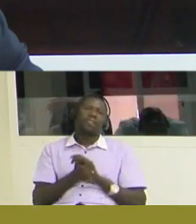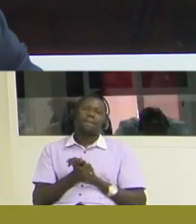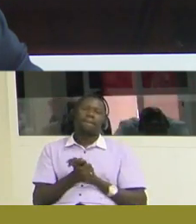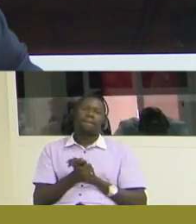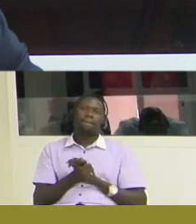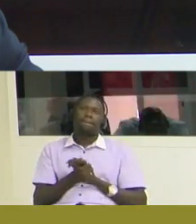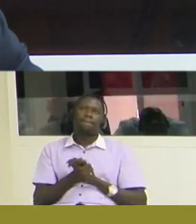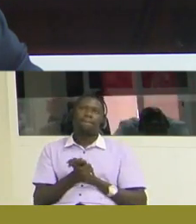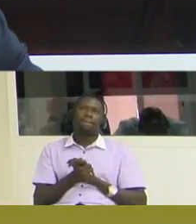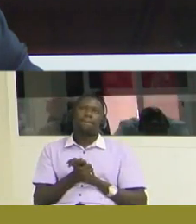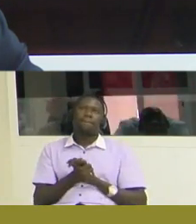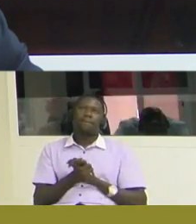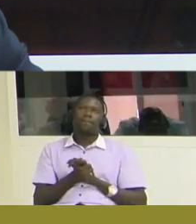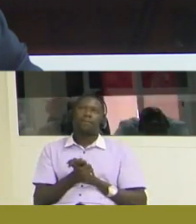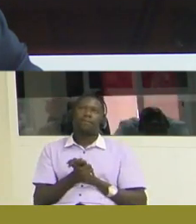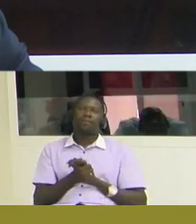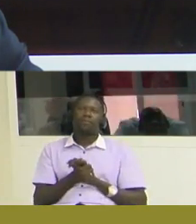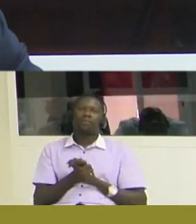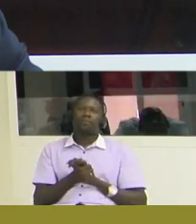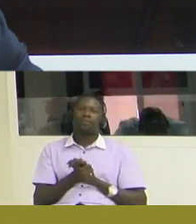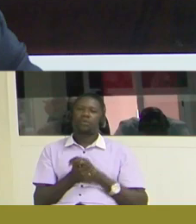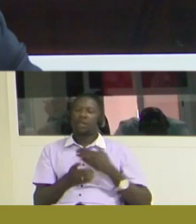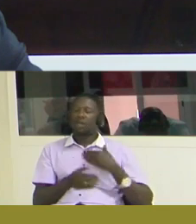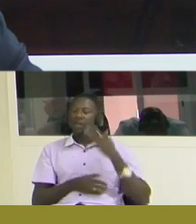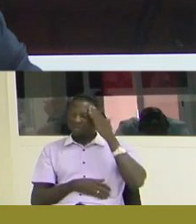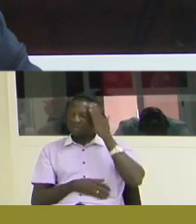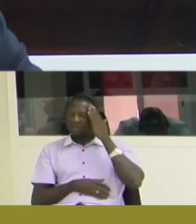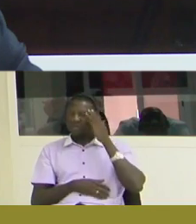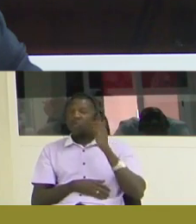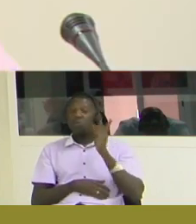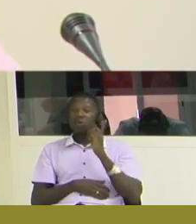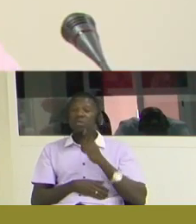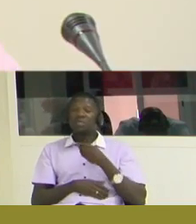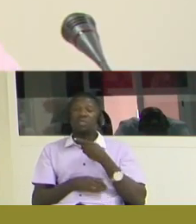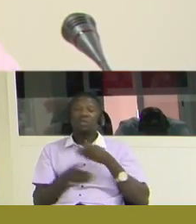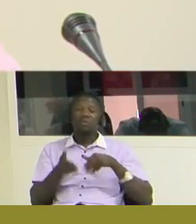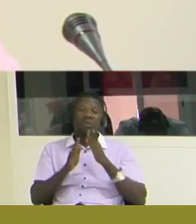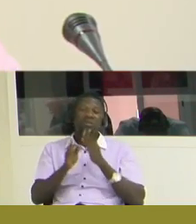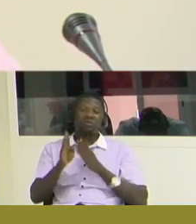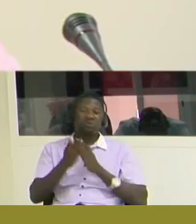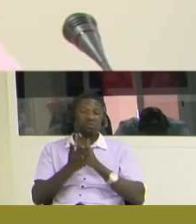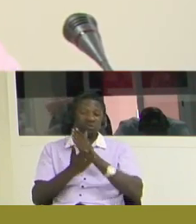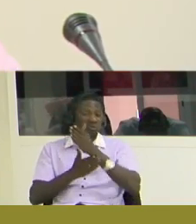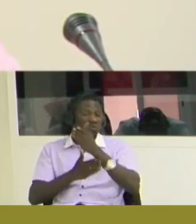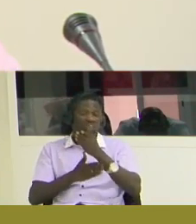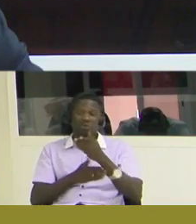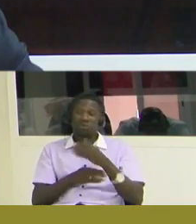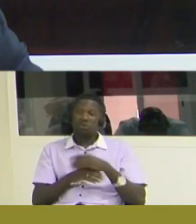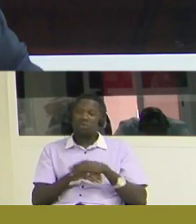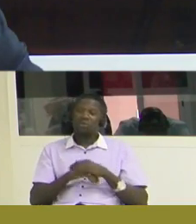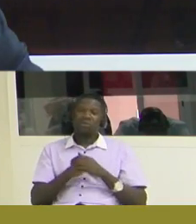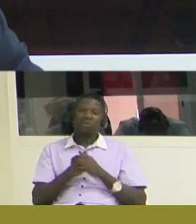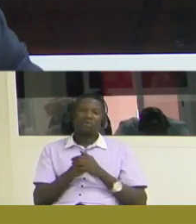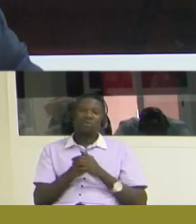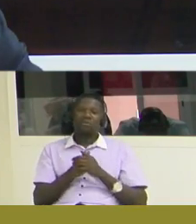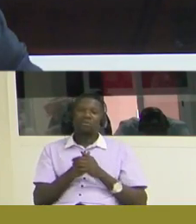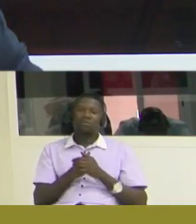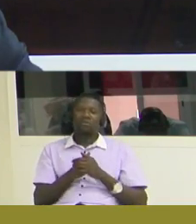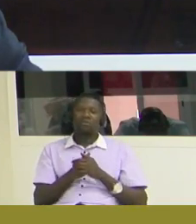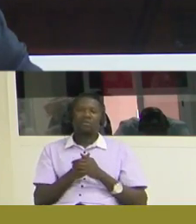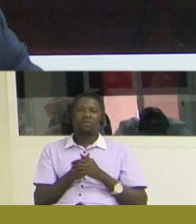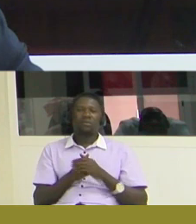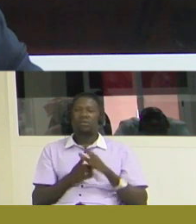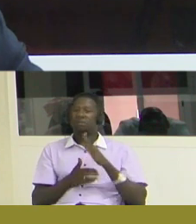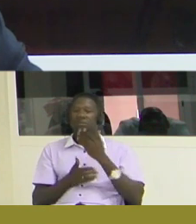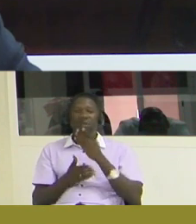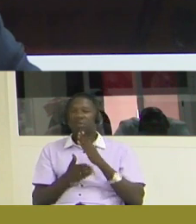nanny Sullinger I love what they went through Edna ganna wanna be a moon in